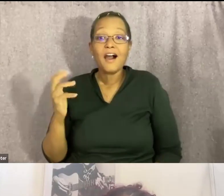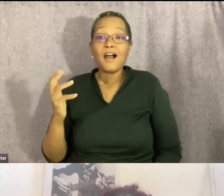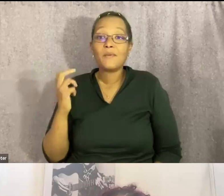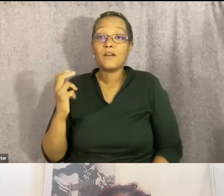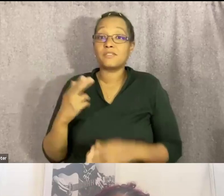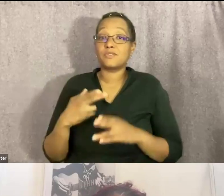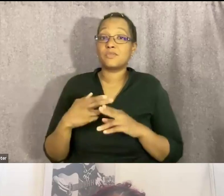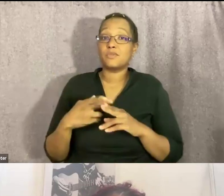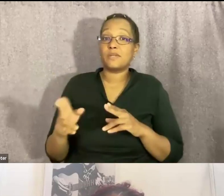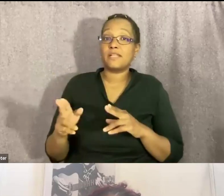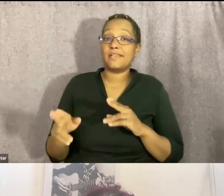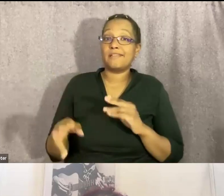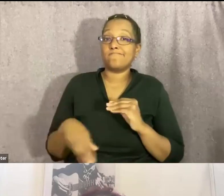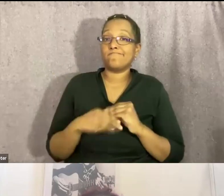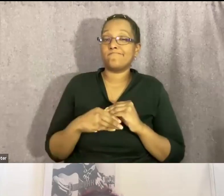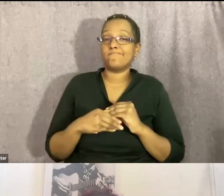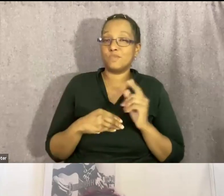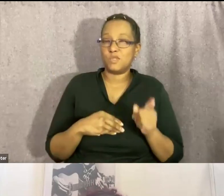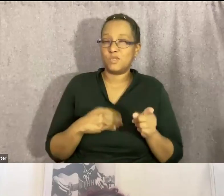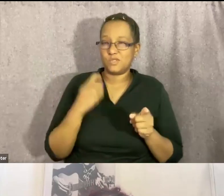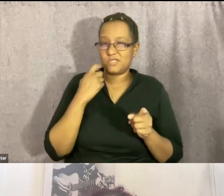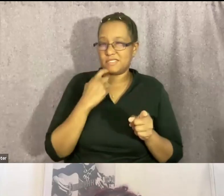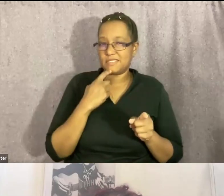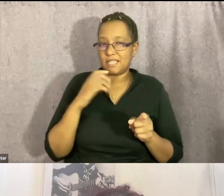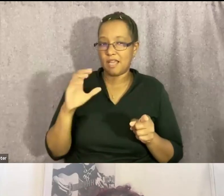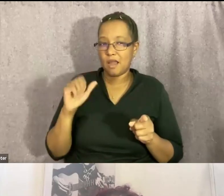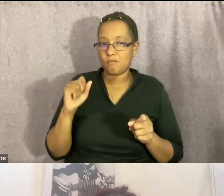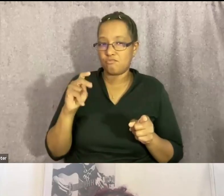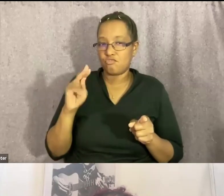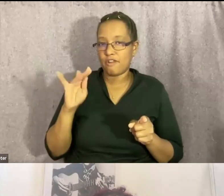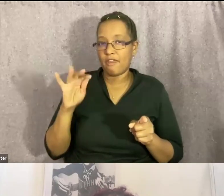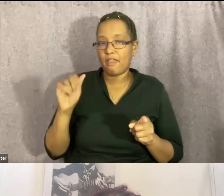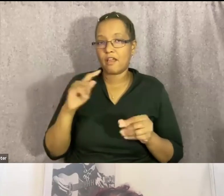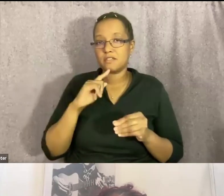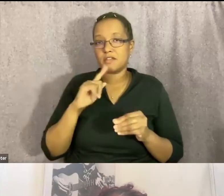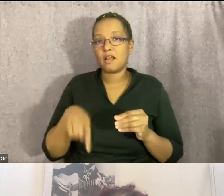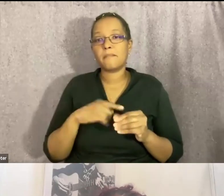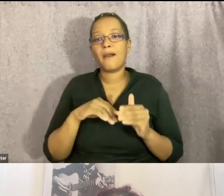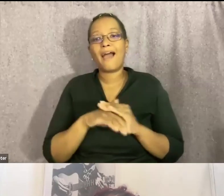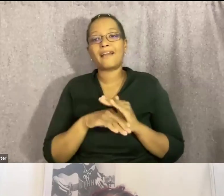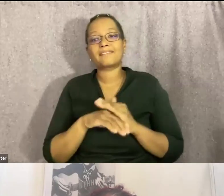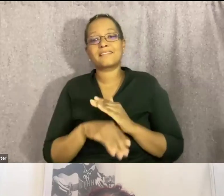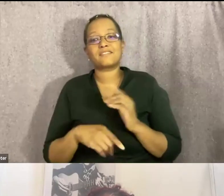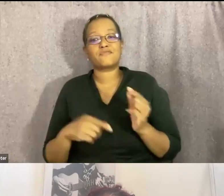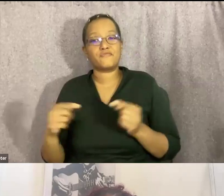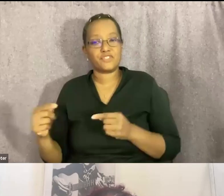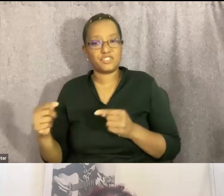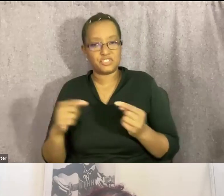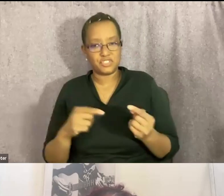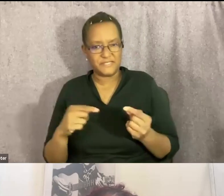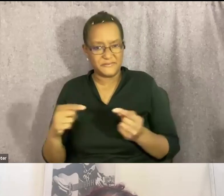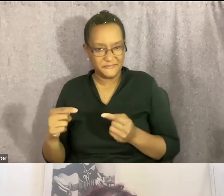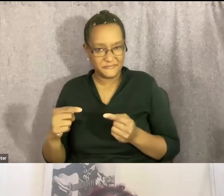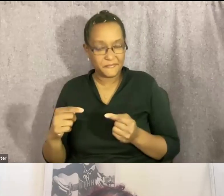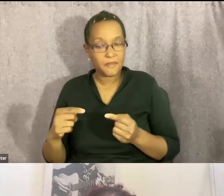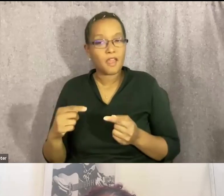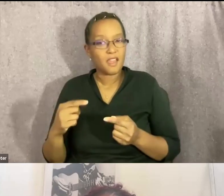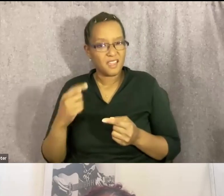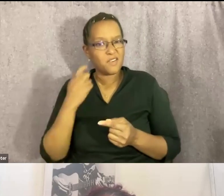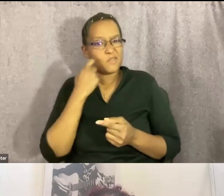and supporting our communities so that we can continue to fight for this liberation together. We